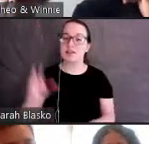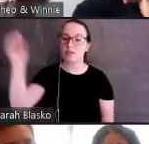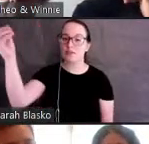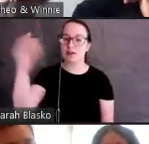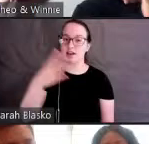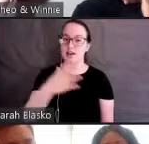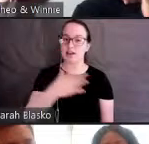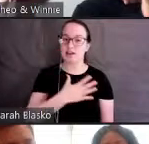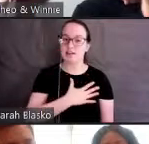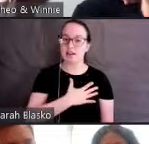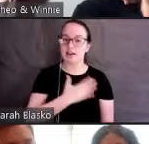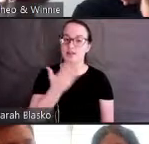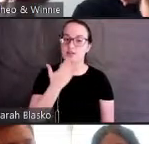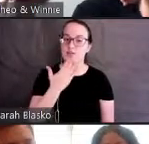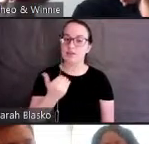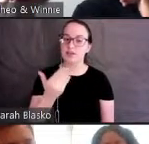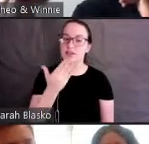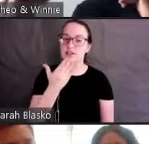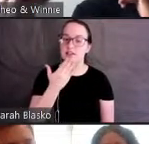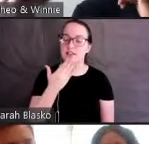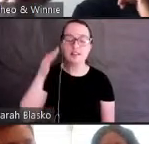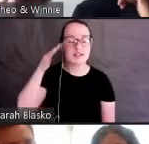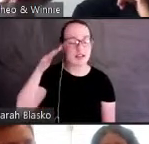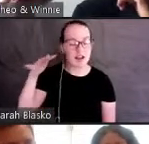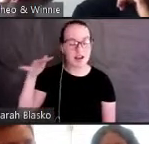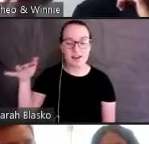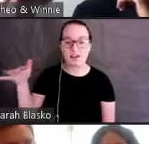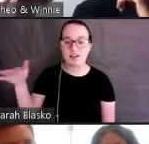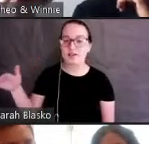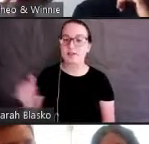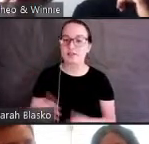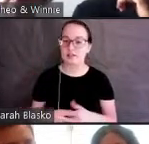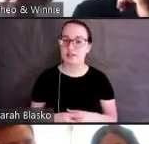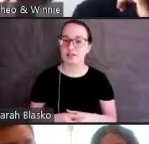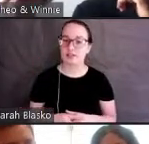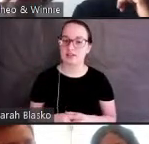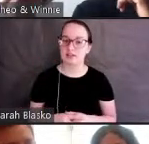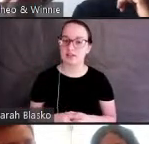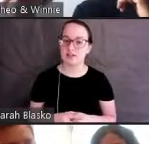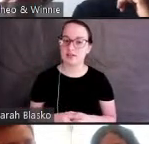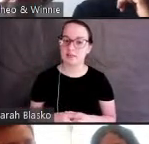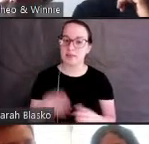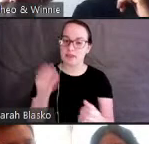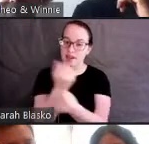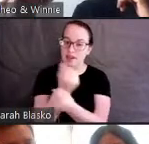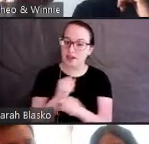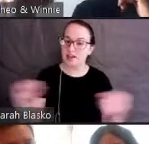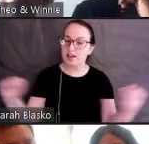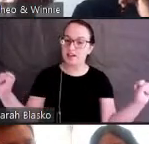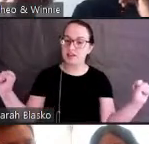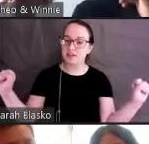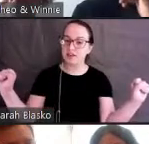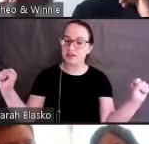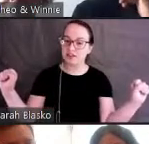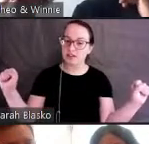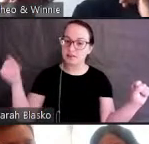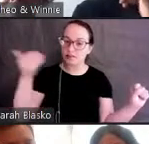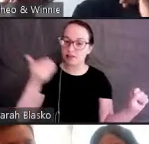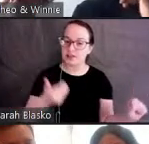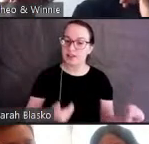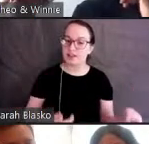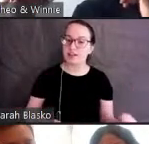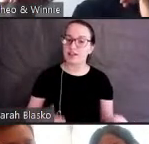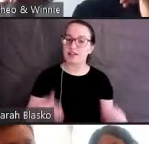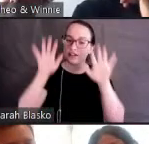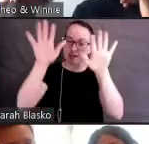Amazing grace, how sweet the sound that saved me.